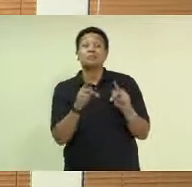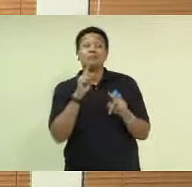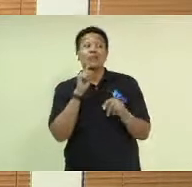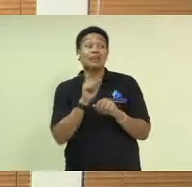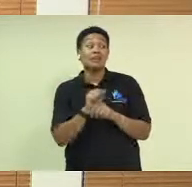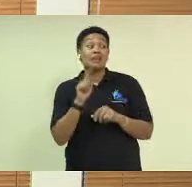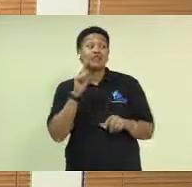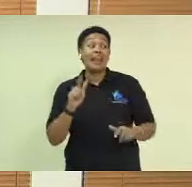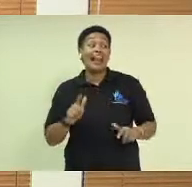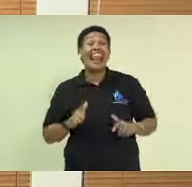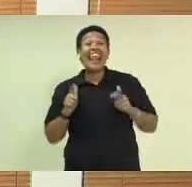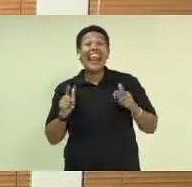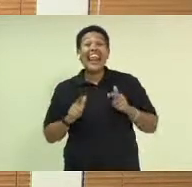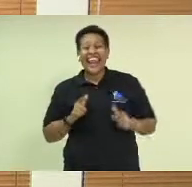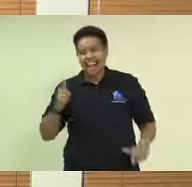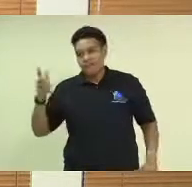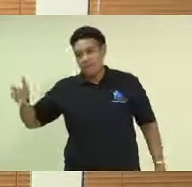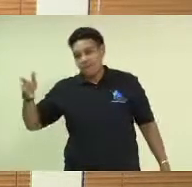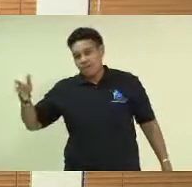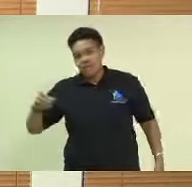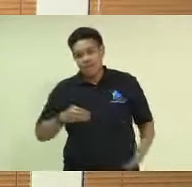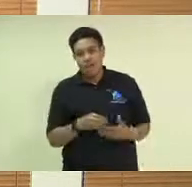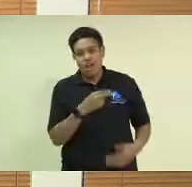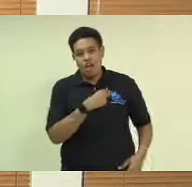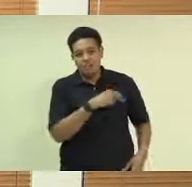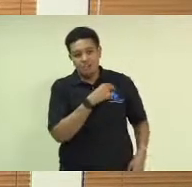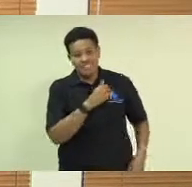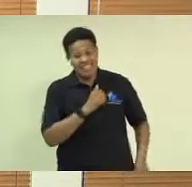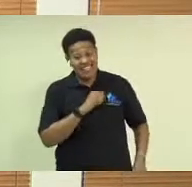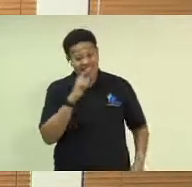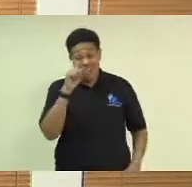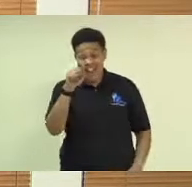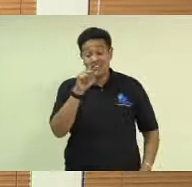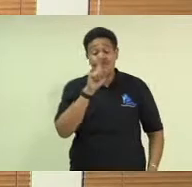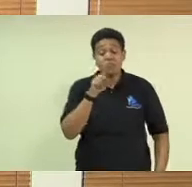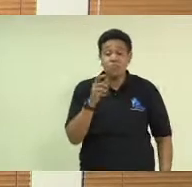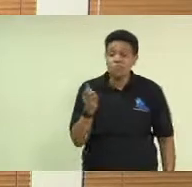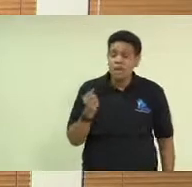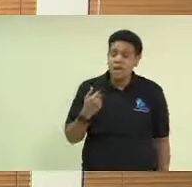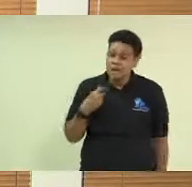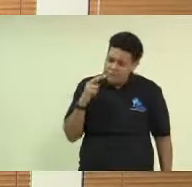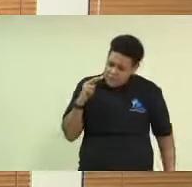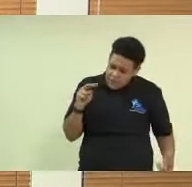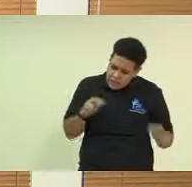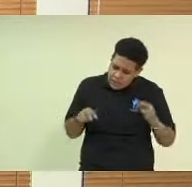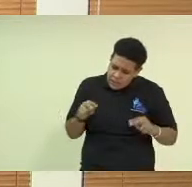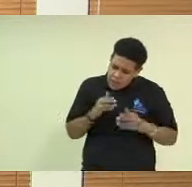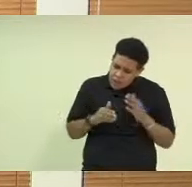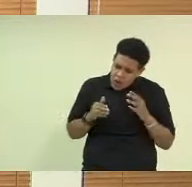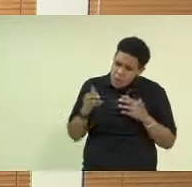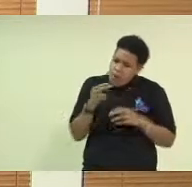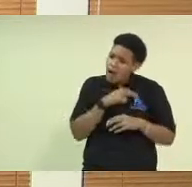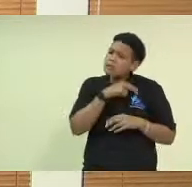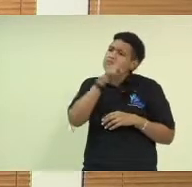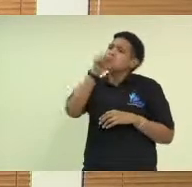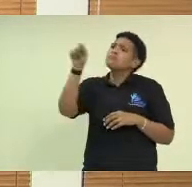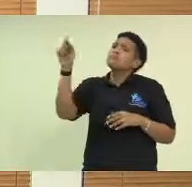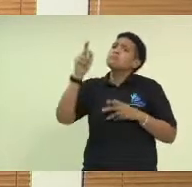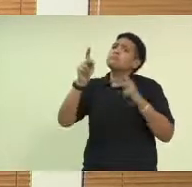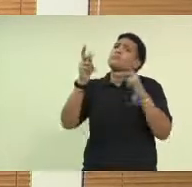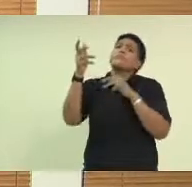literally living in the hospitals. I have asked for reports and seen in some institutions where persons have been